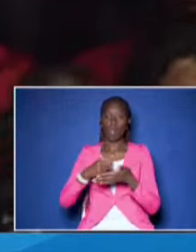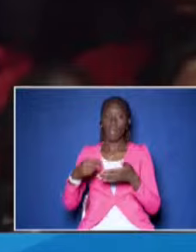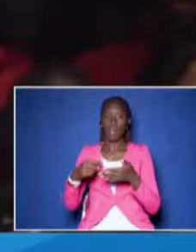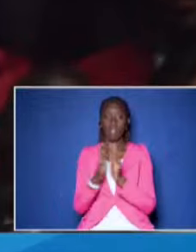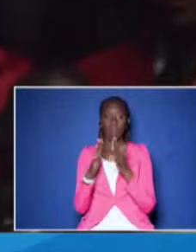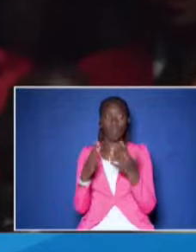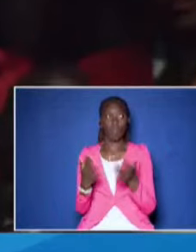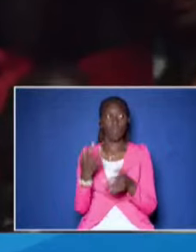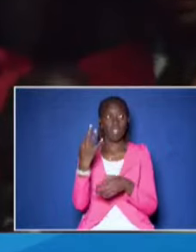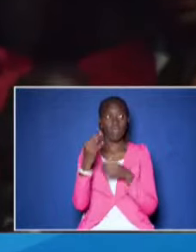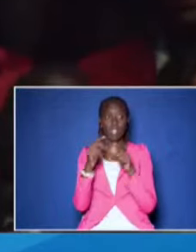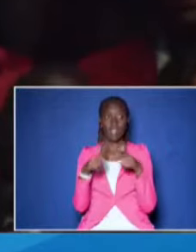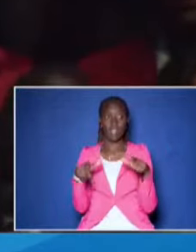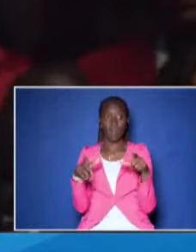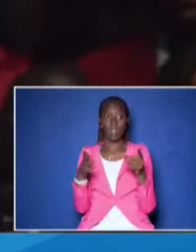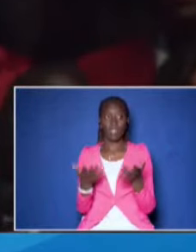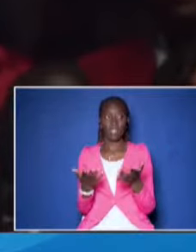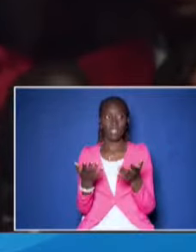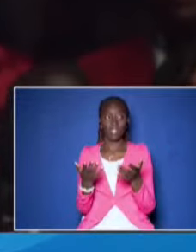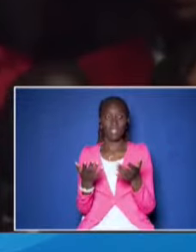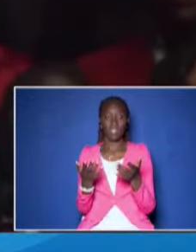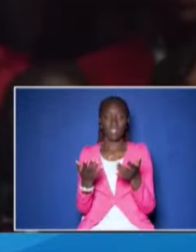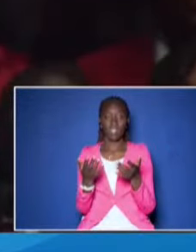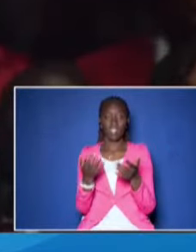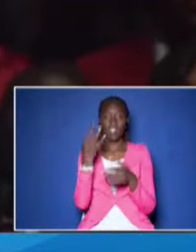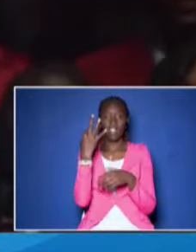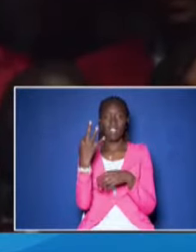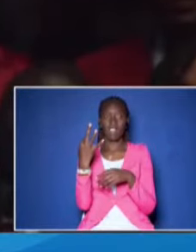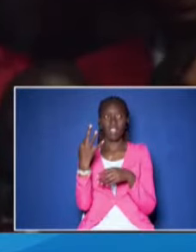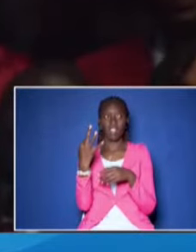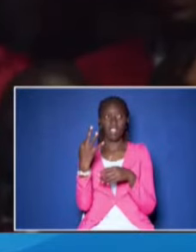three languages on three